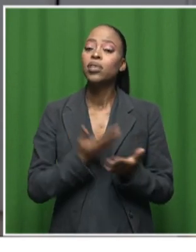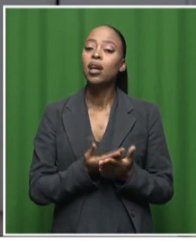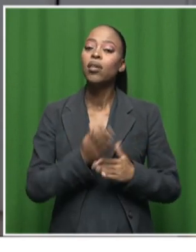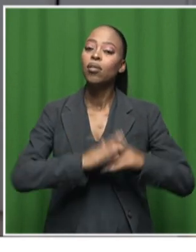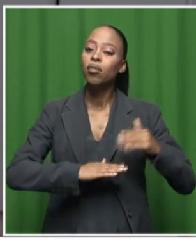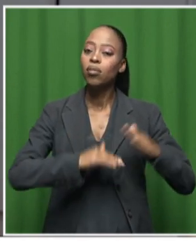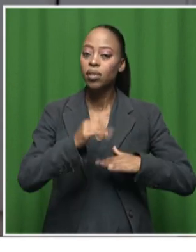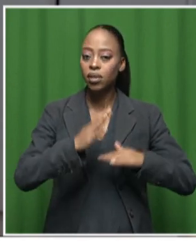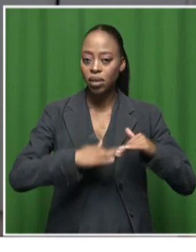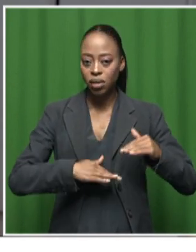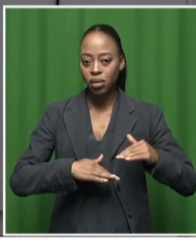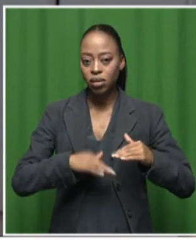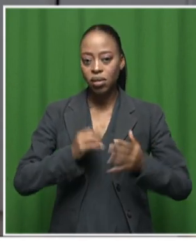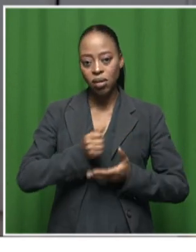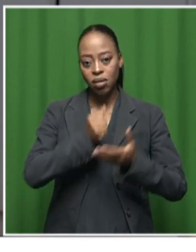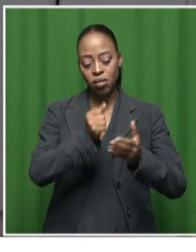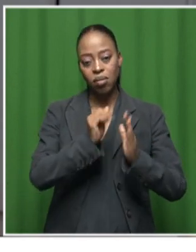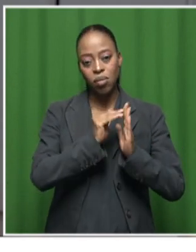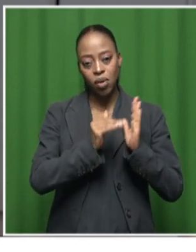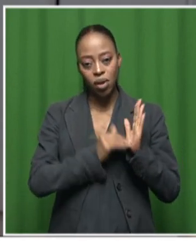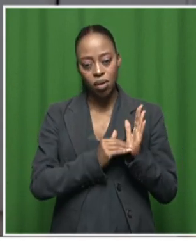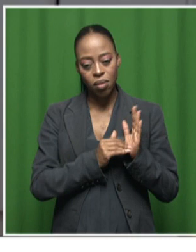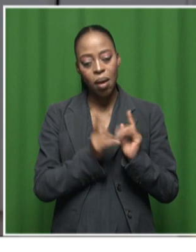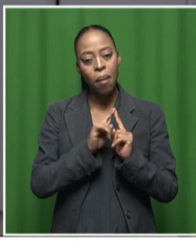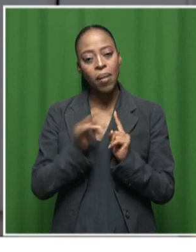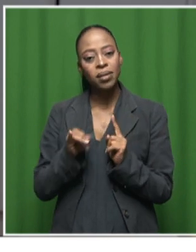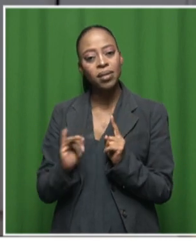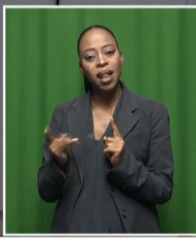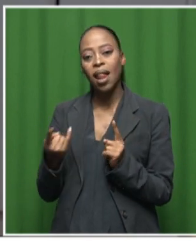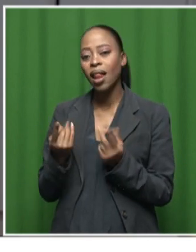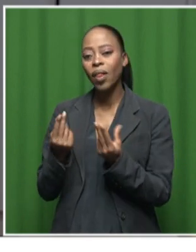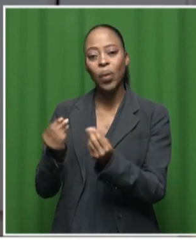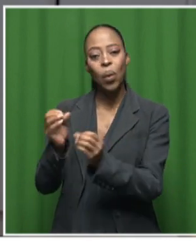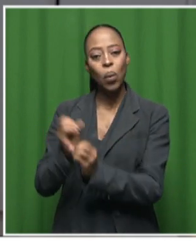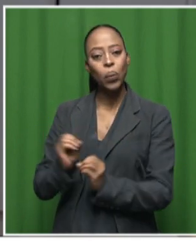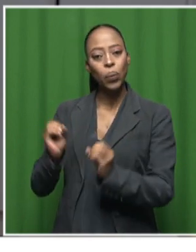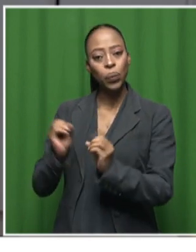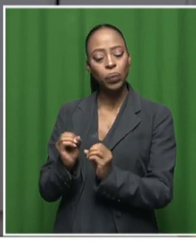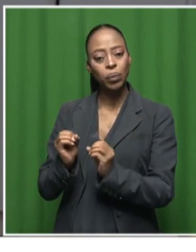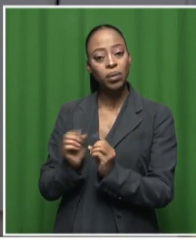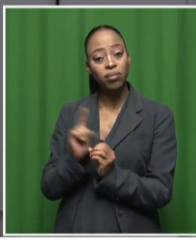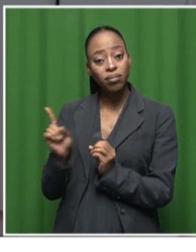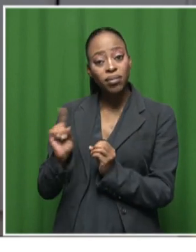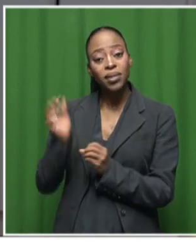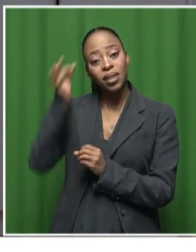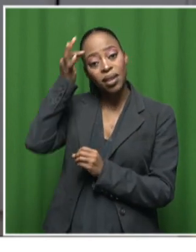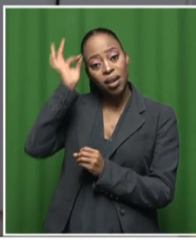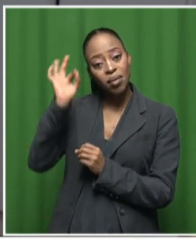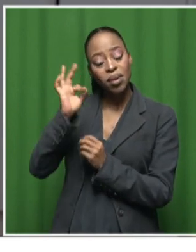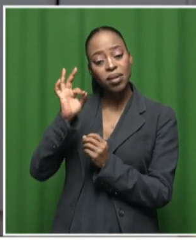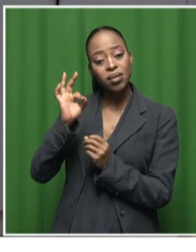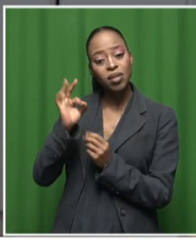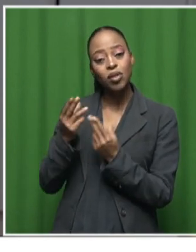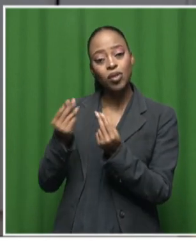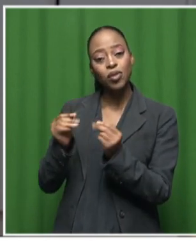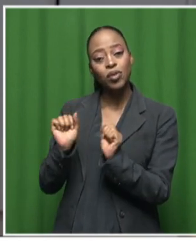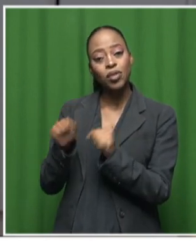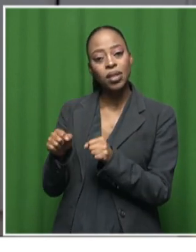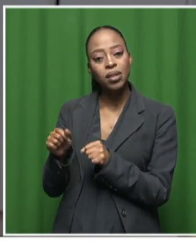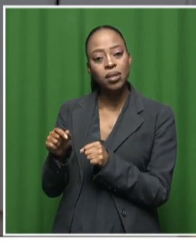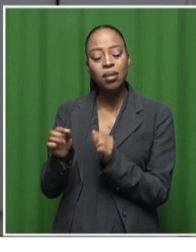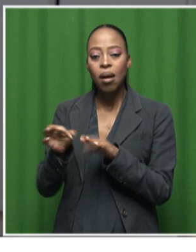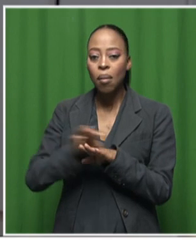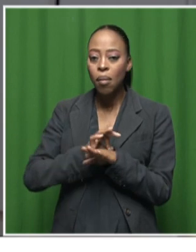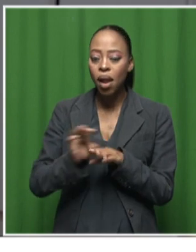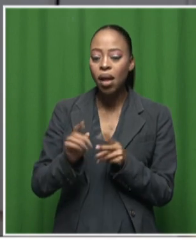infrastructure investment programs, but it's not being actioned. And I think that's the story of government. There are plans. There